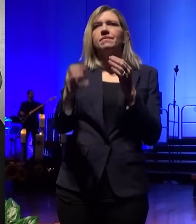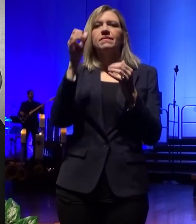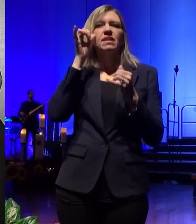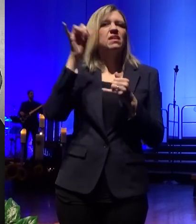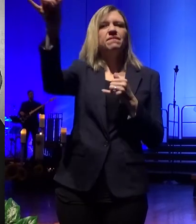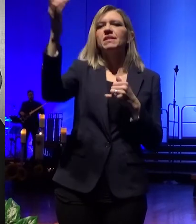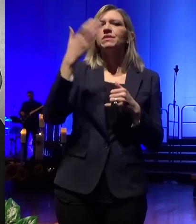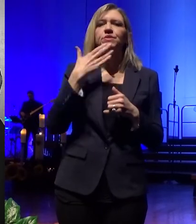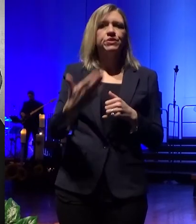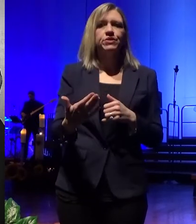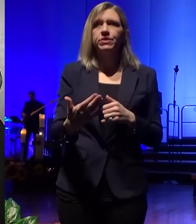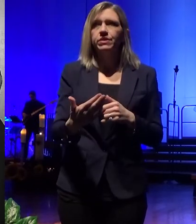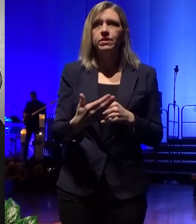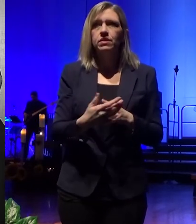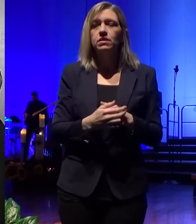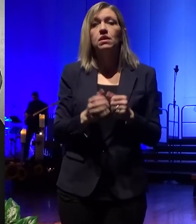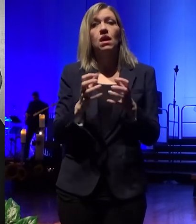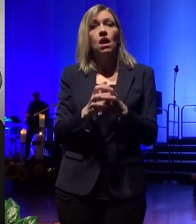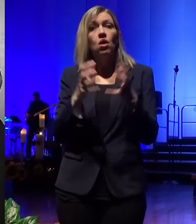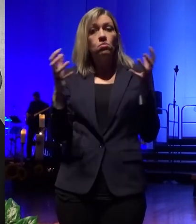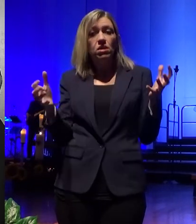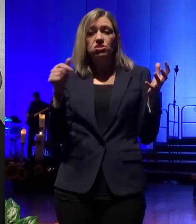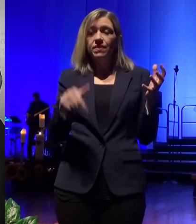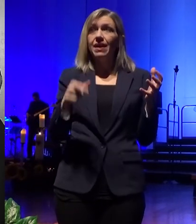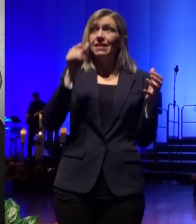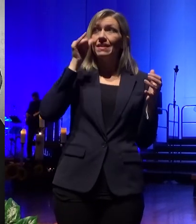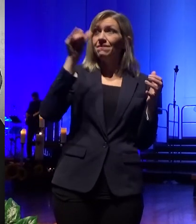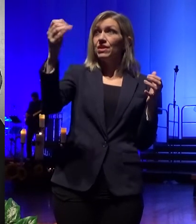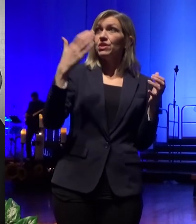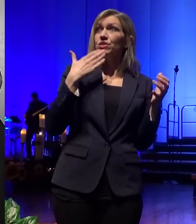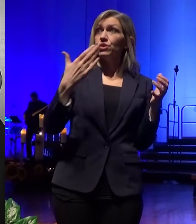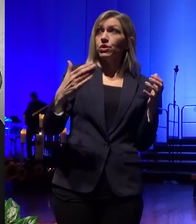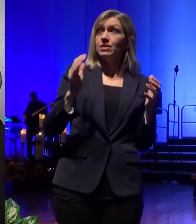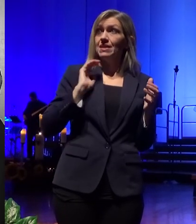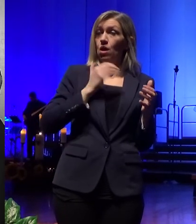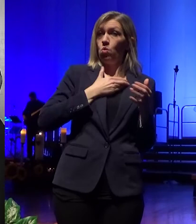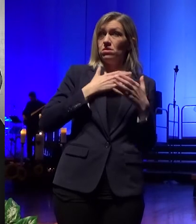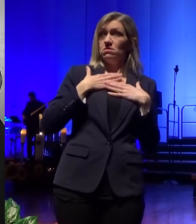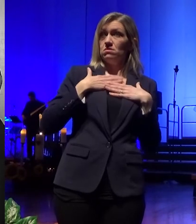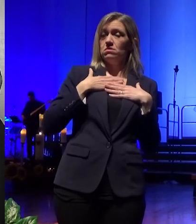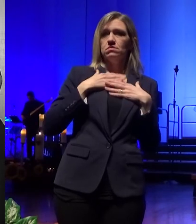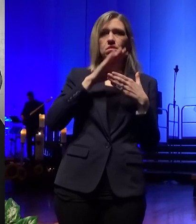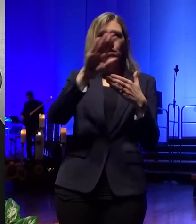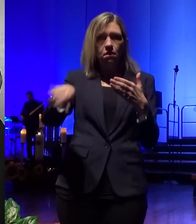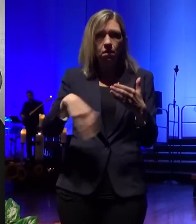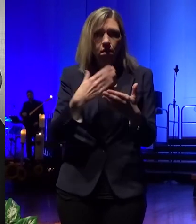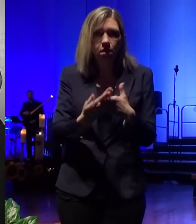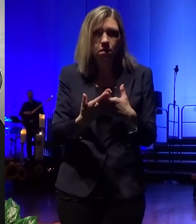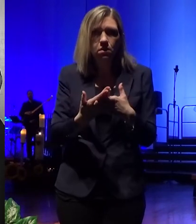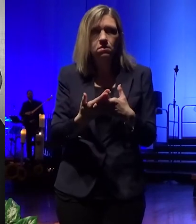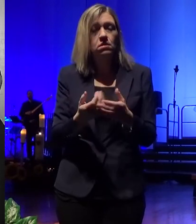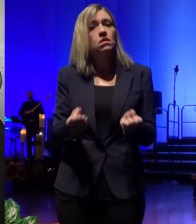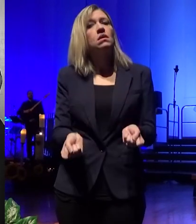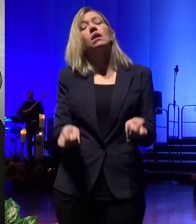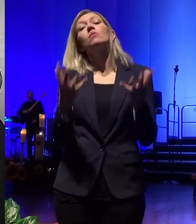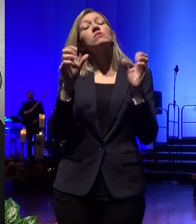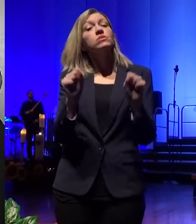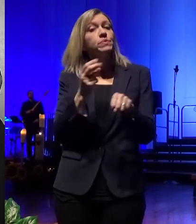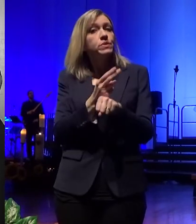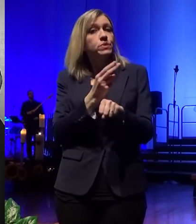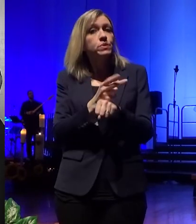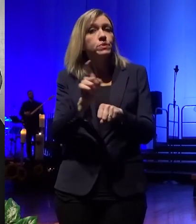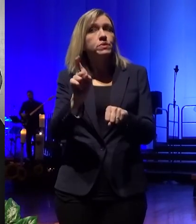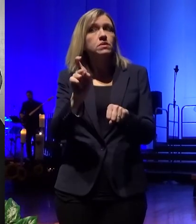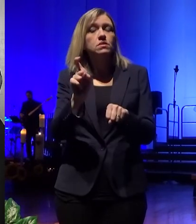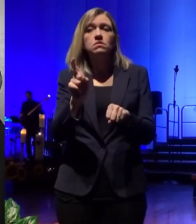good. How much of this infinite good is ours? All of it. And how much of it may we have to